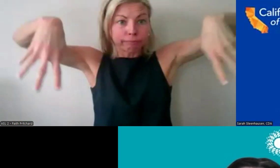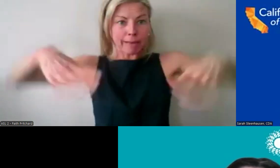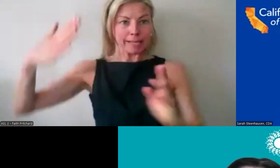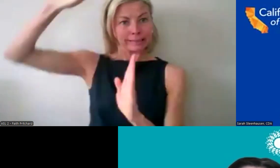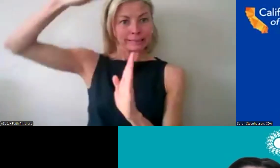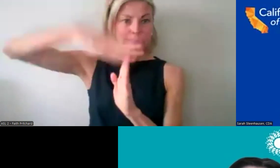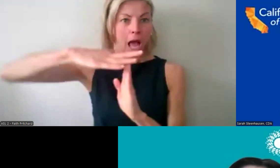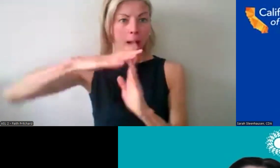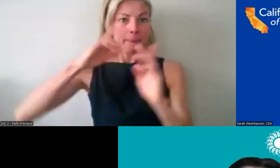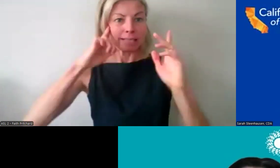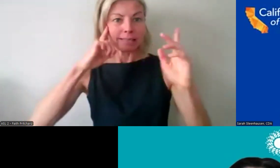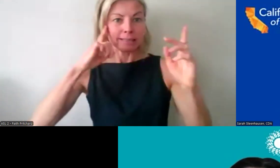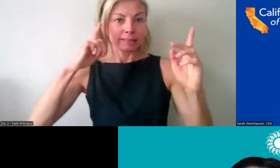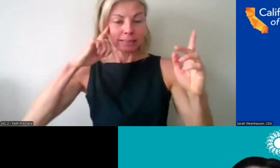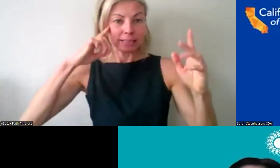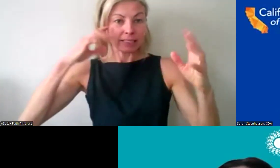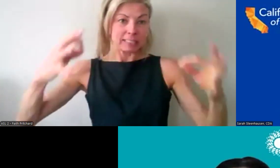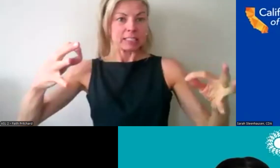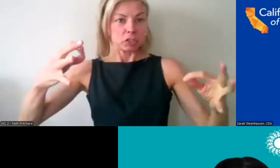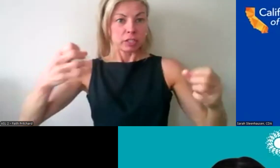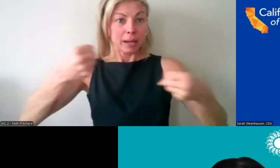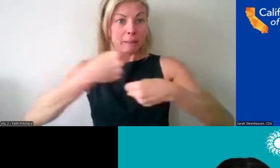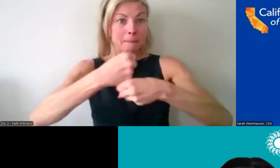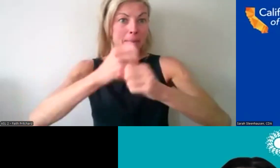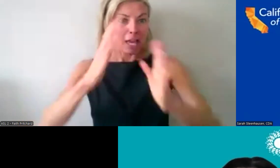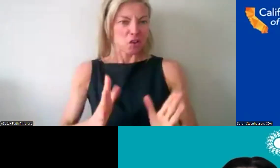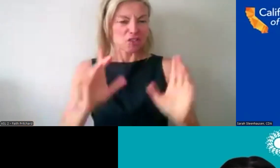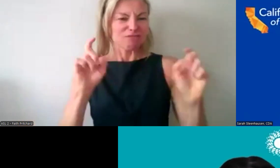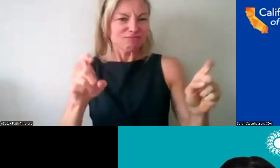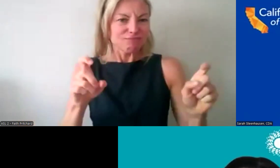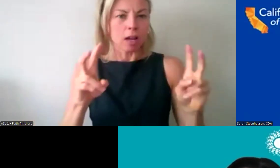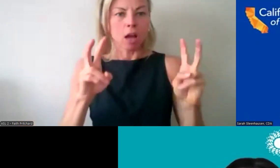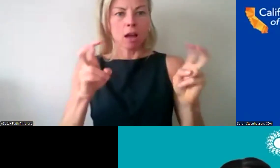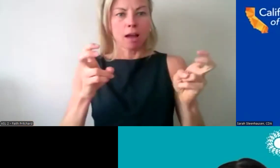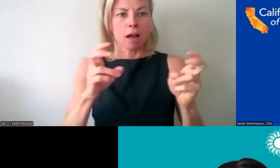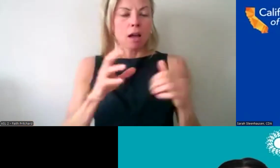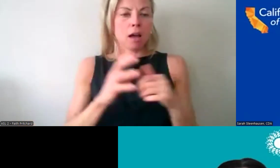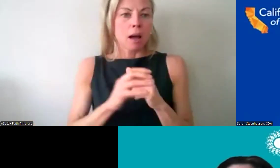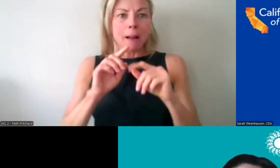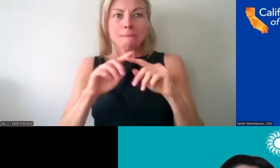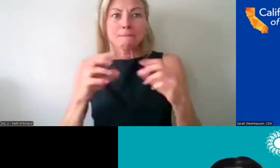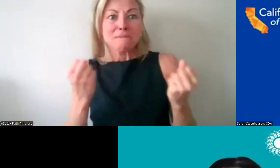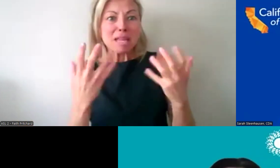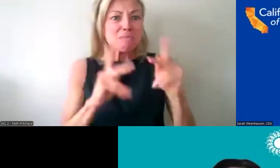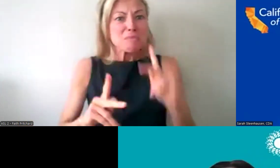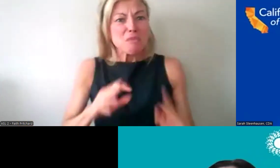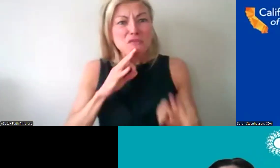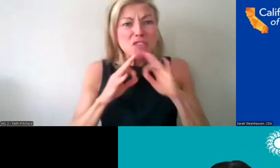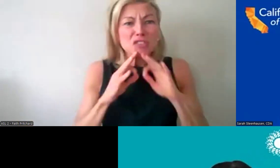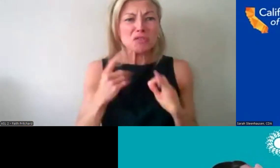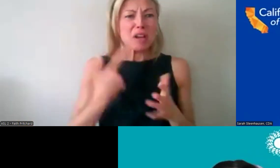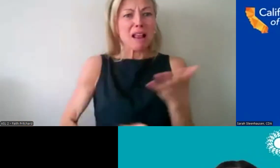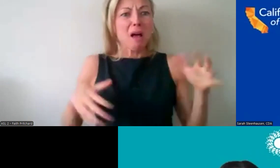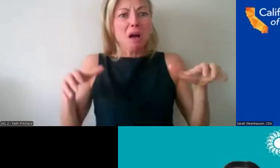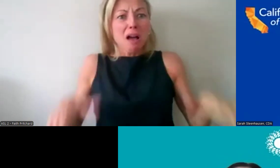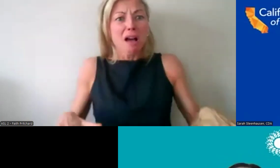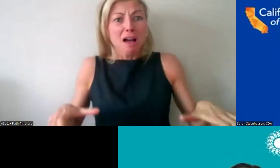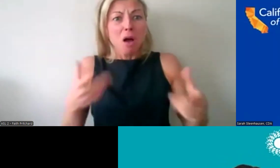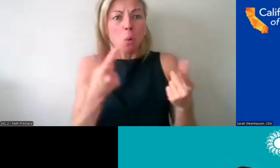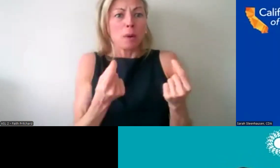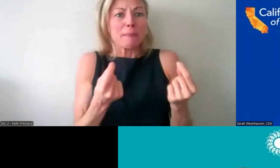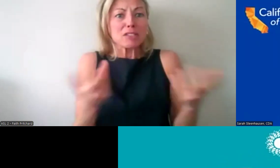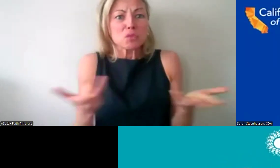makers. Otherwise, I think there's a lot of experiences, you know, where we have these kinds of groups and people are frustrated. They're like, what am I doing here? No, nobody hears what I say